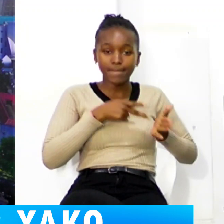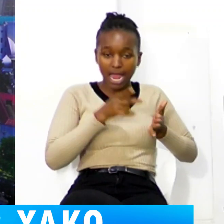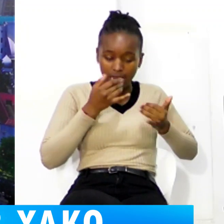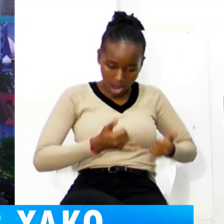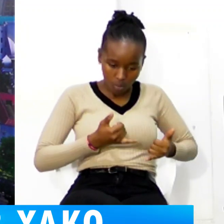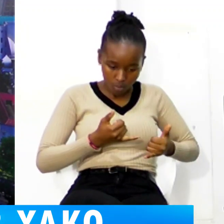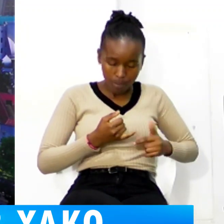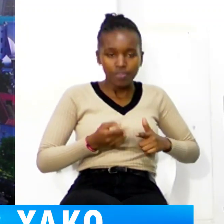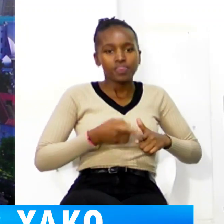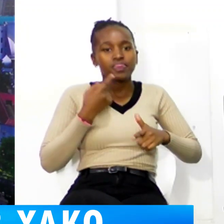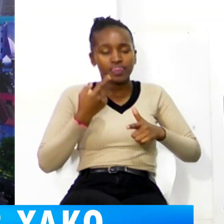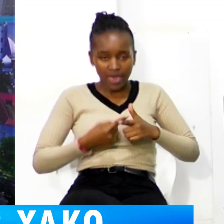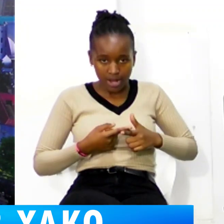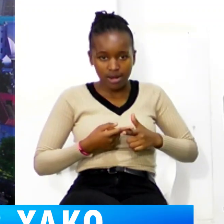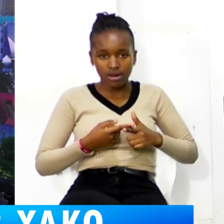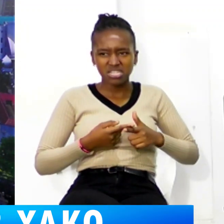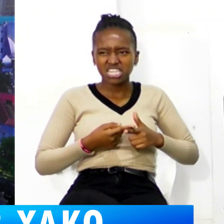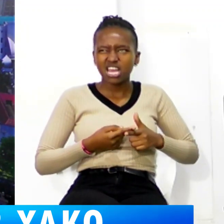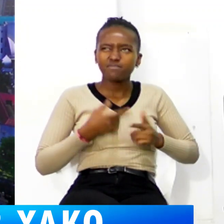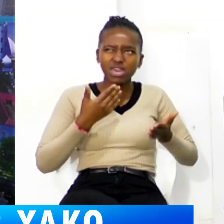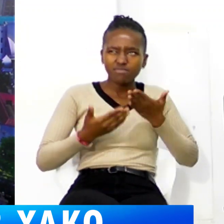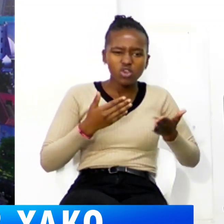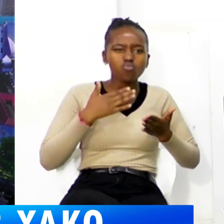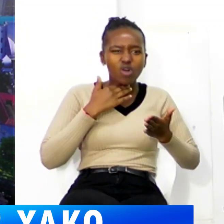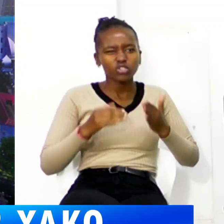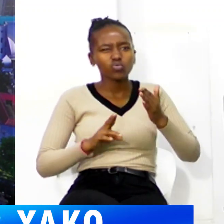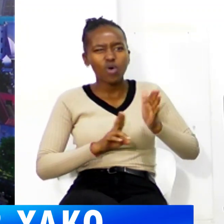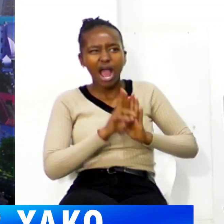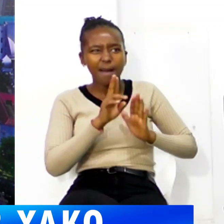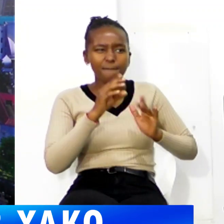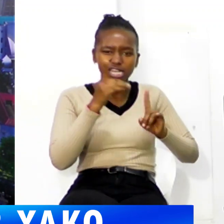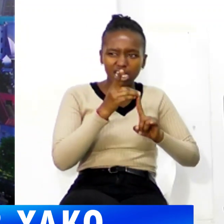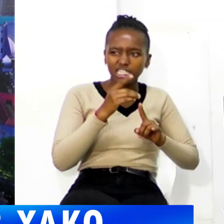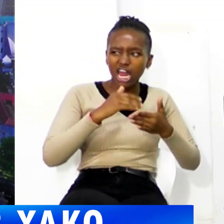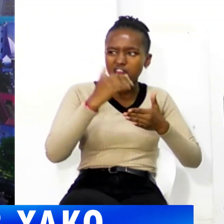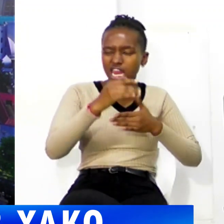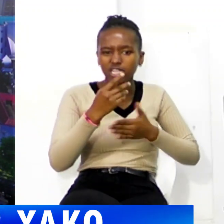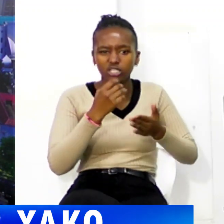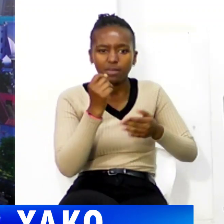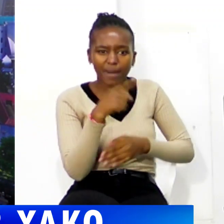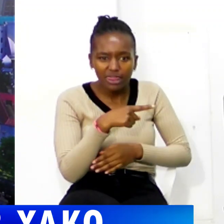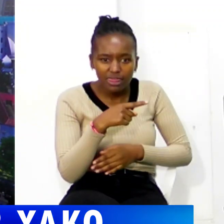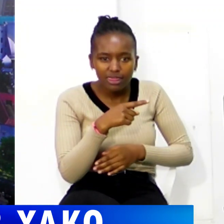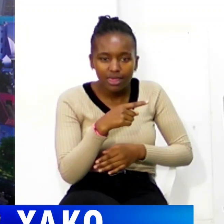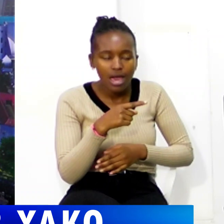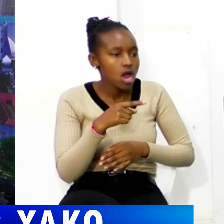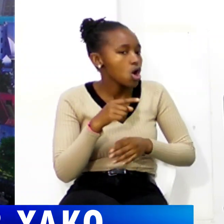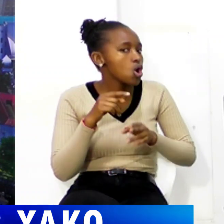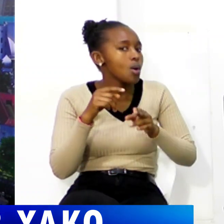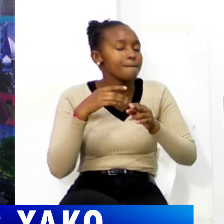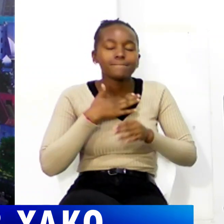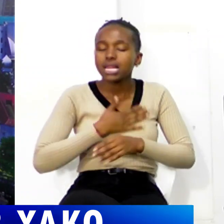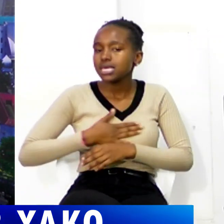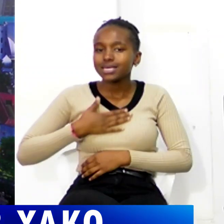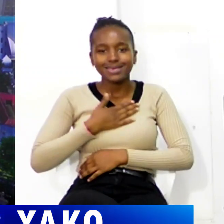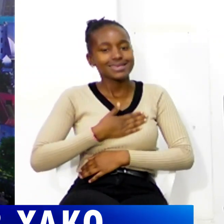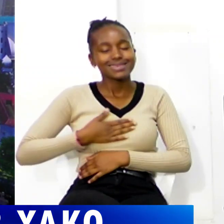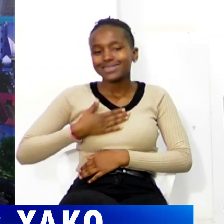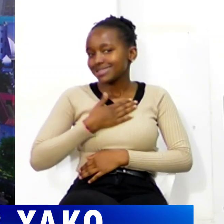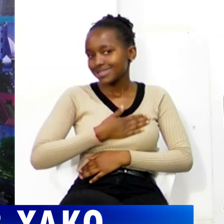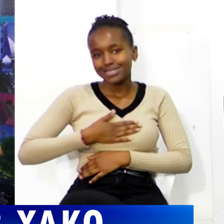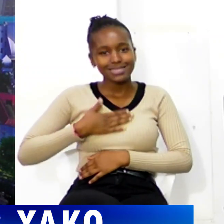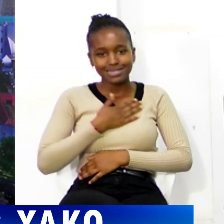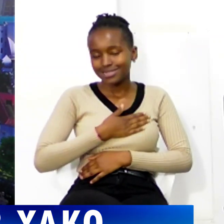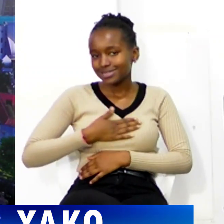the software. Okay. Because currently or previously, you will have already bought token using a different